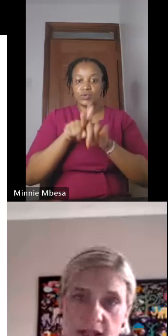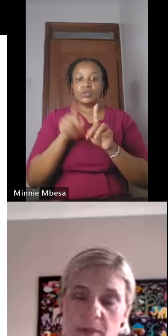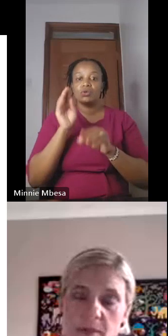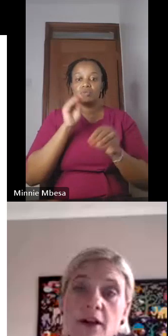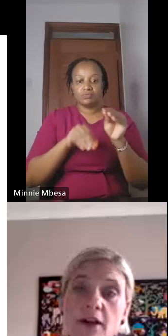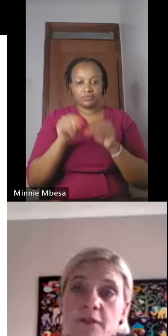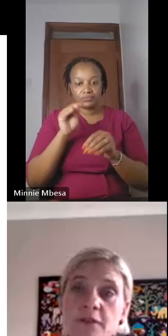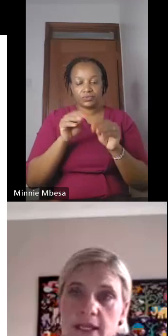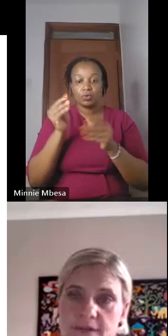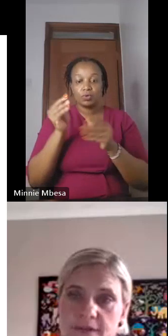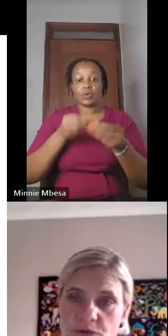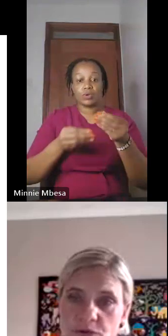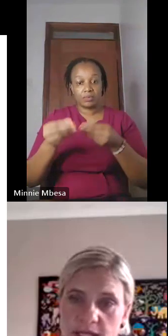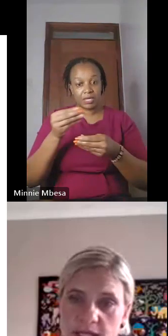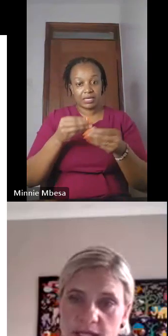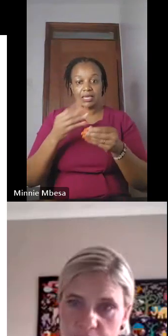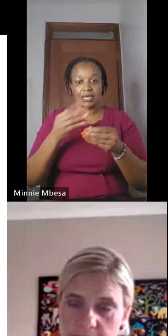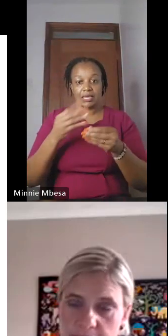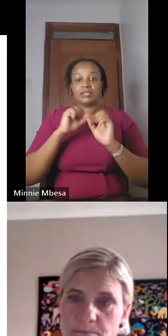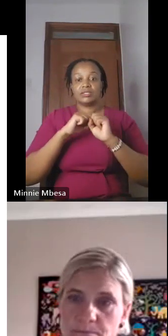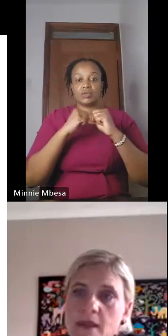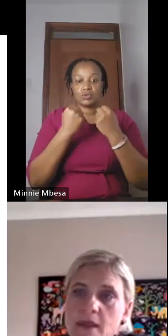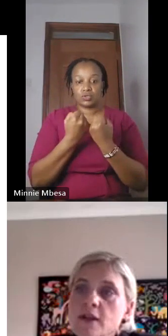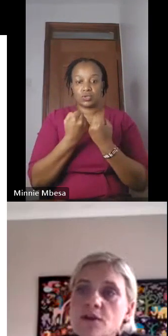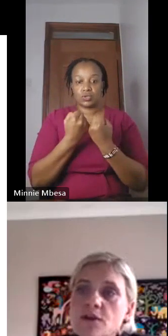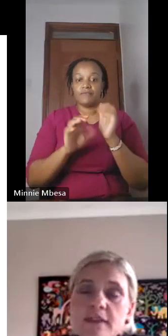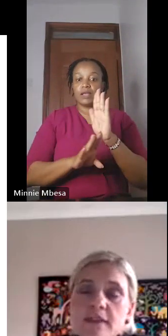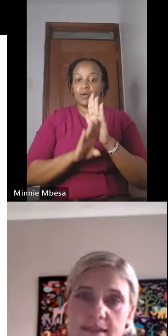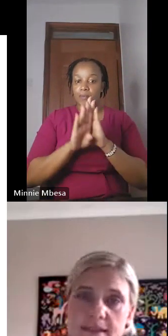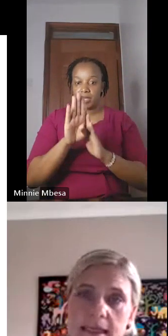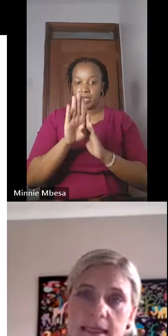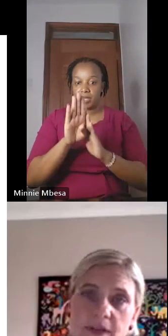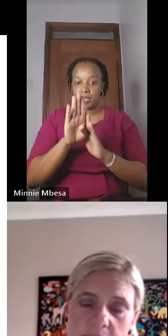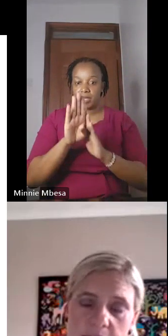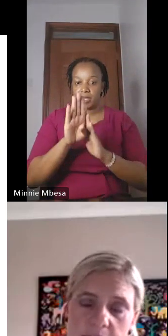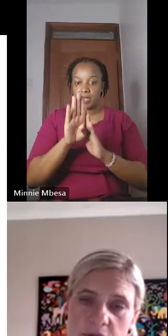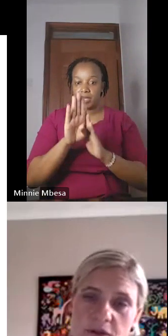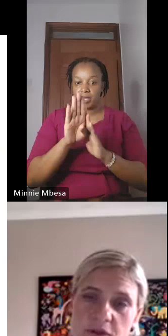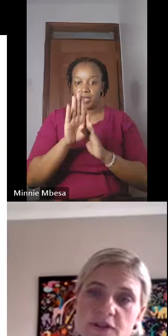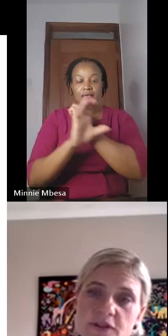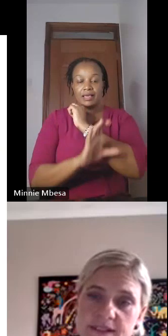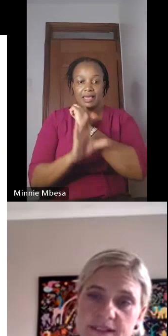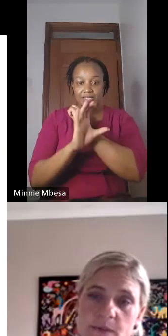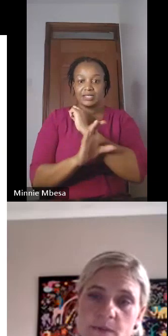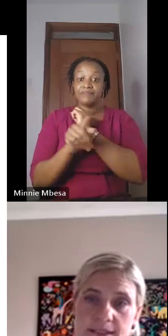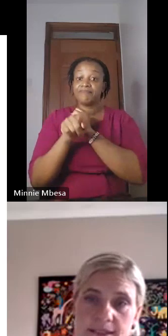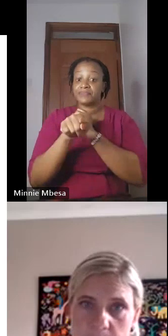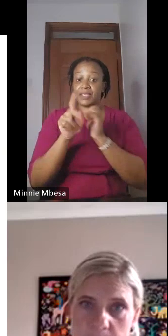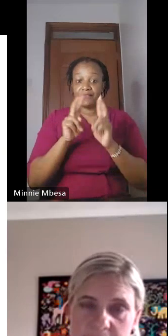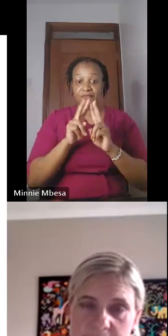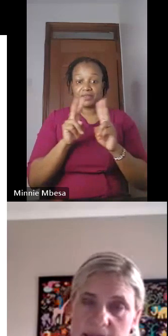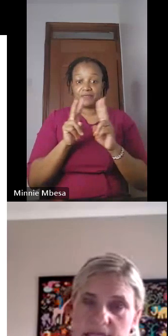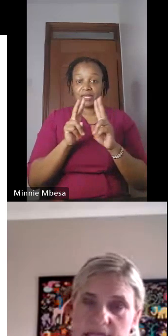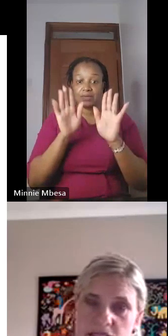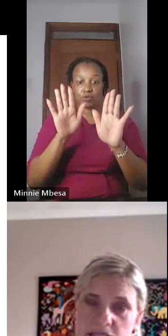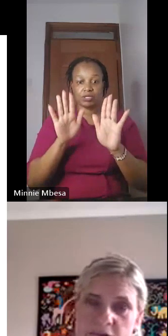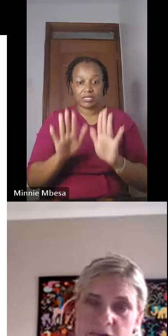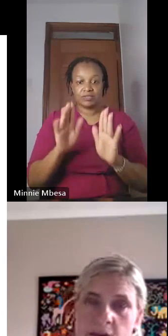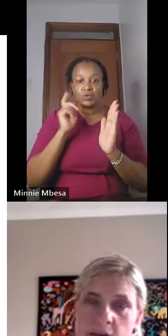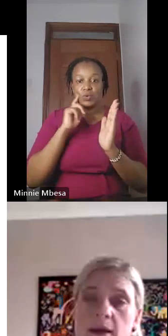social development of your individual country. So this is very important for you to consider when submitting